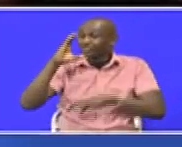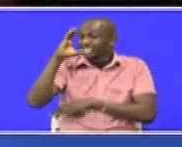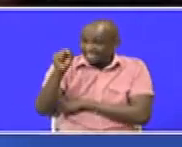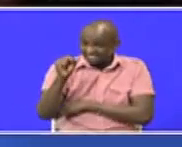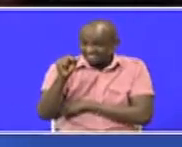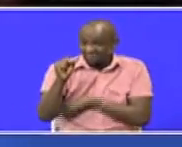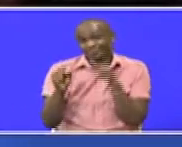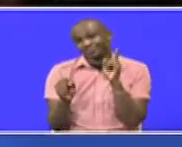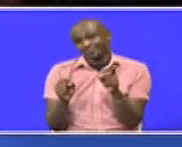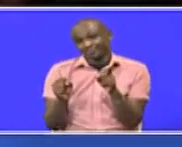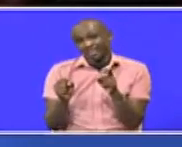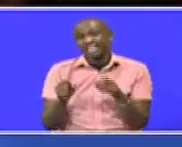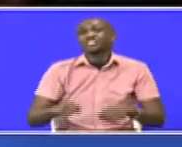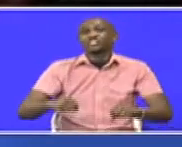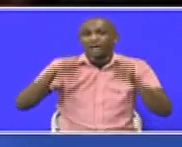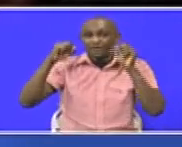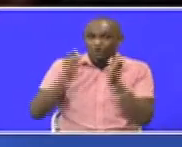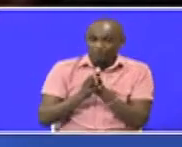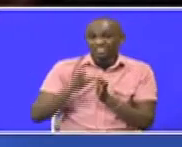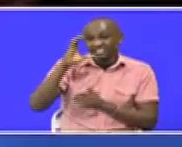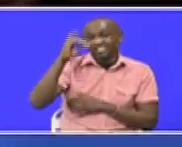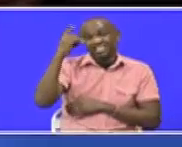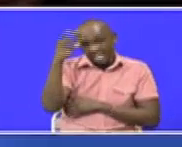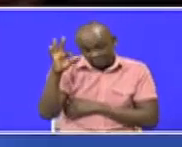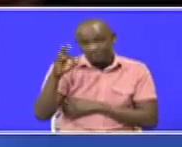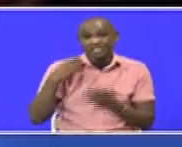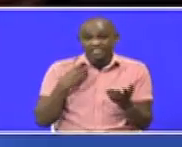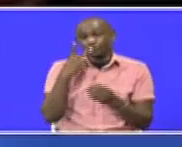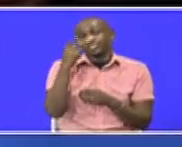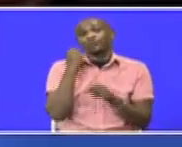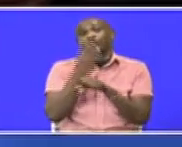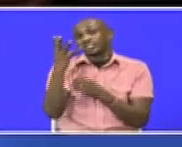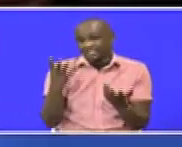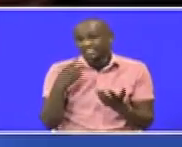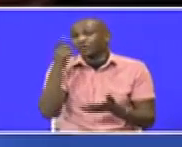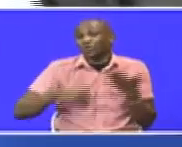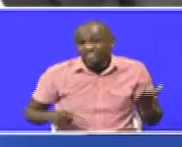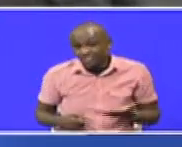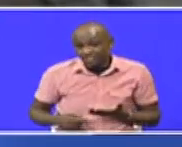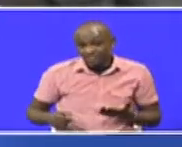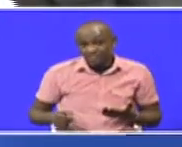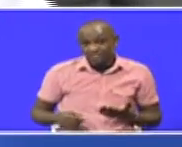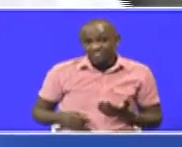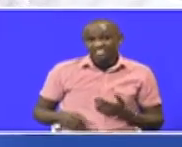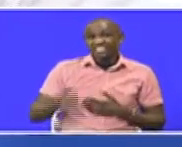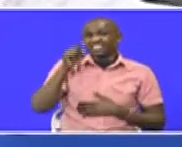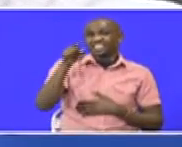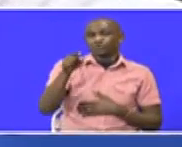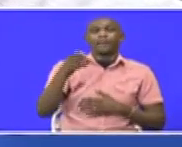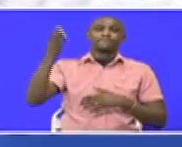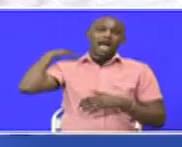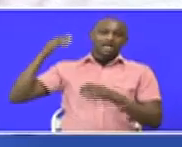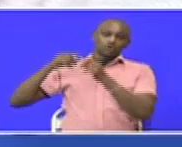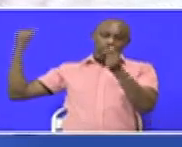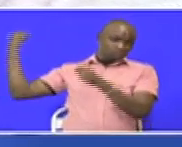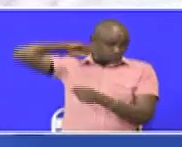Anne Waiguru as chairman of the CDF in early 2014, he claims it was sort of a backdoor appointment